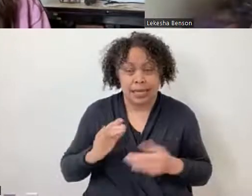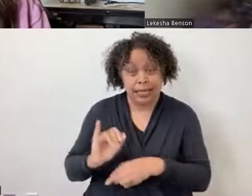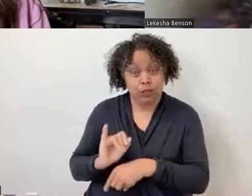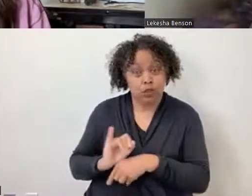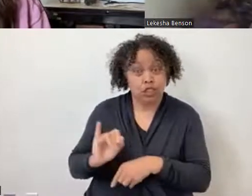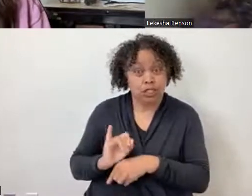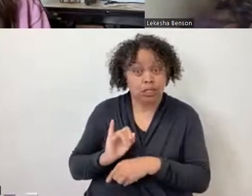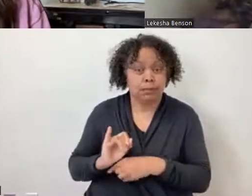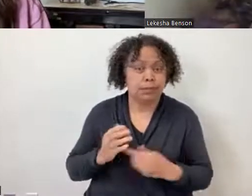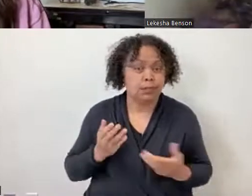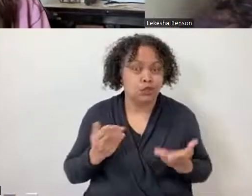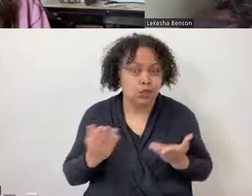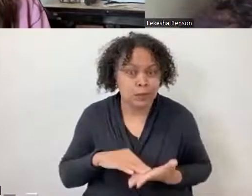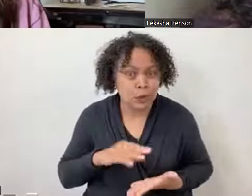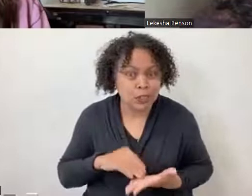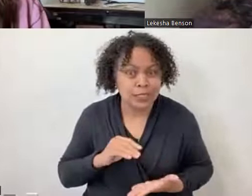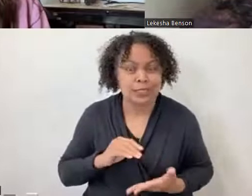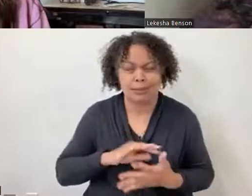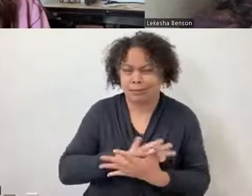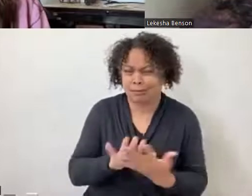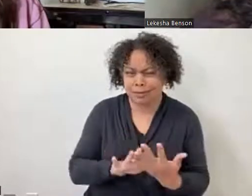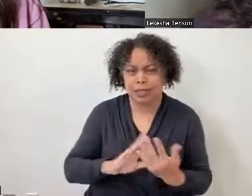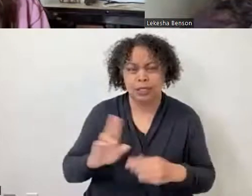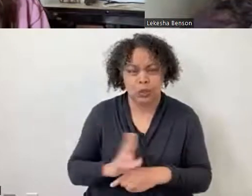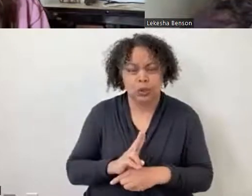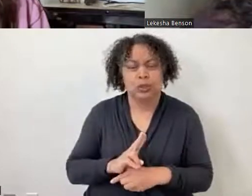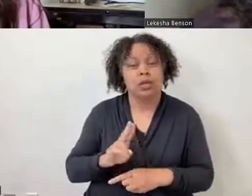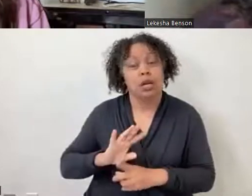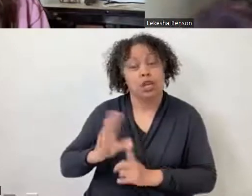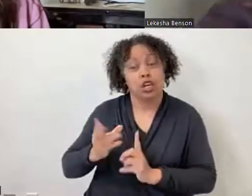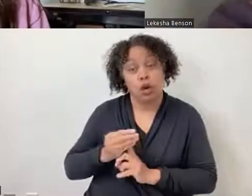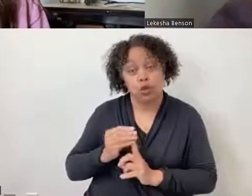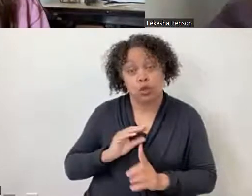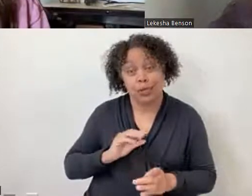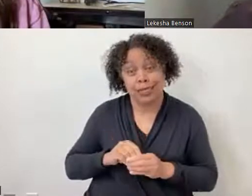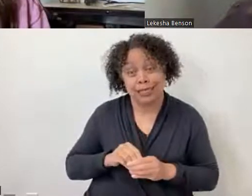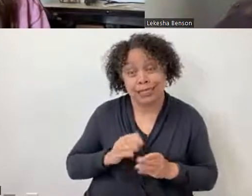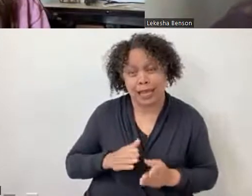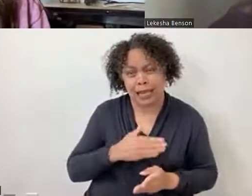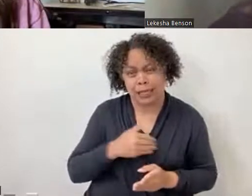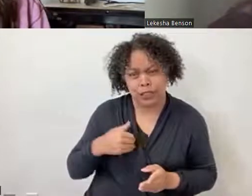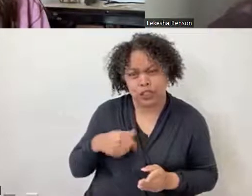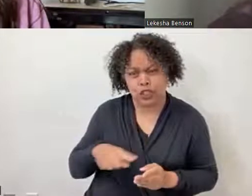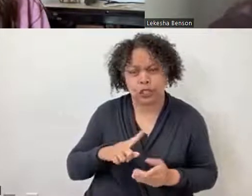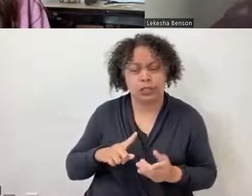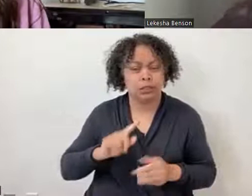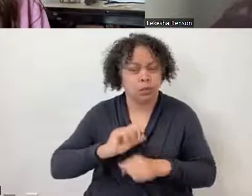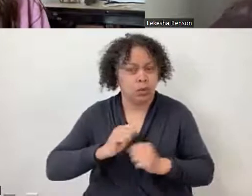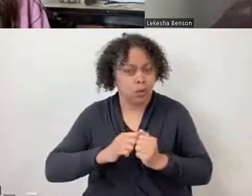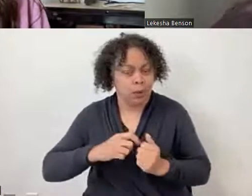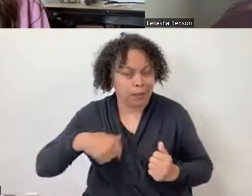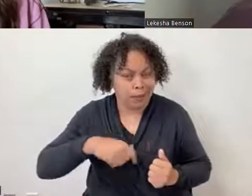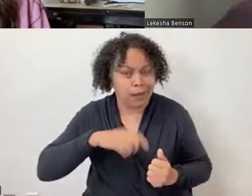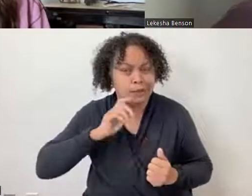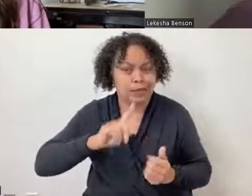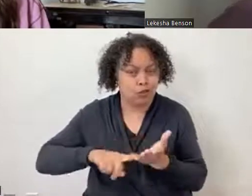so service learning, engaging these cultural insiders with our other researchers and ourselves to kind of help